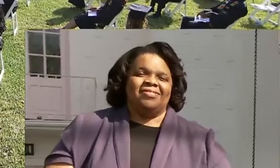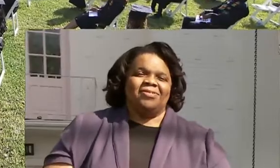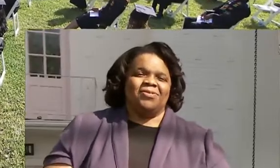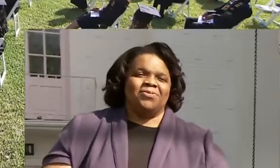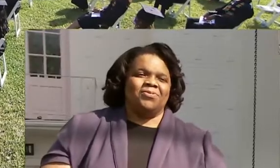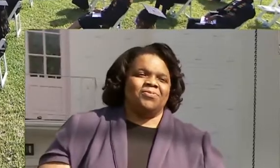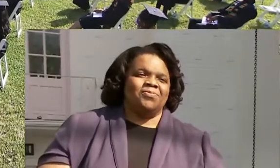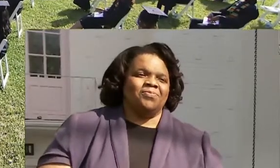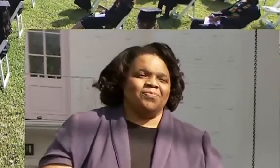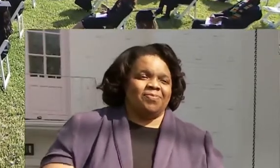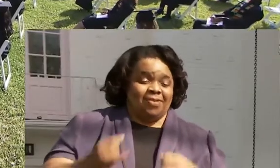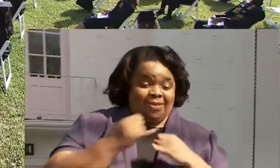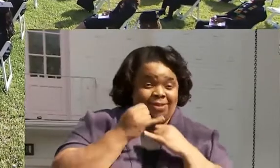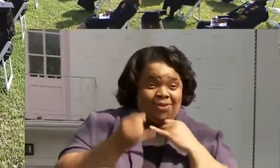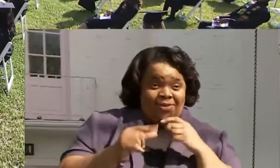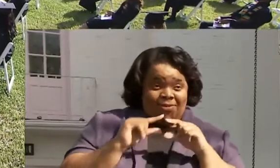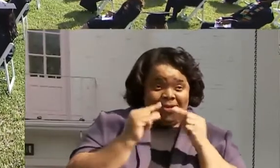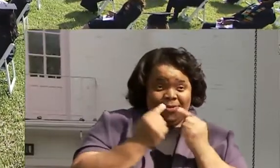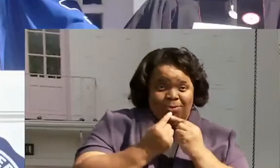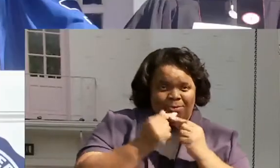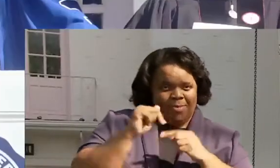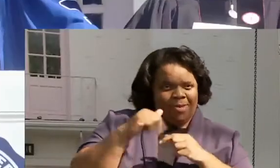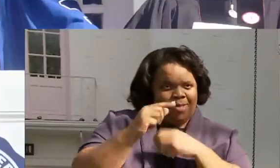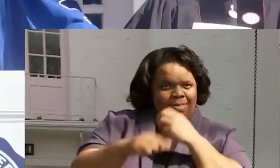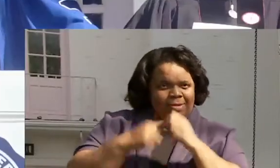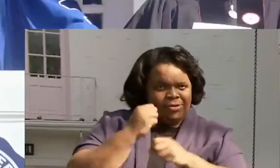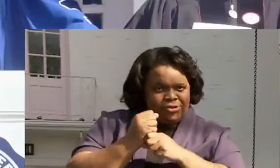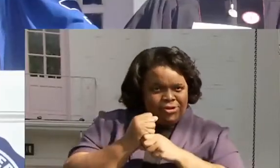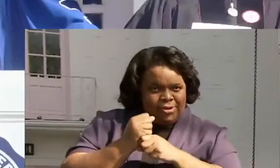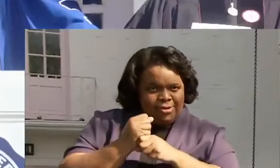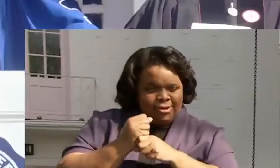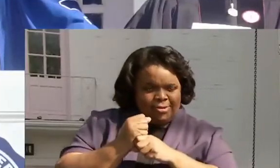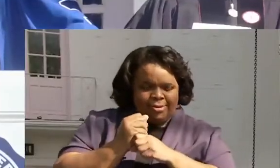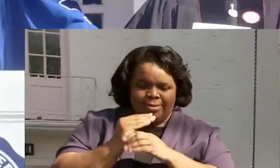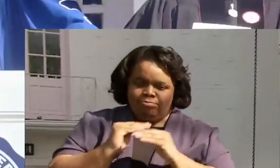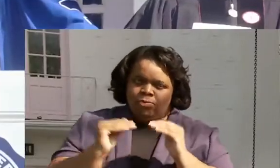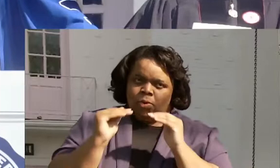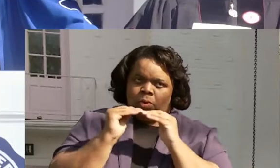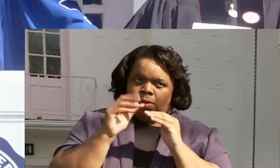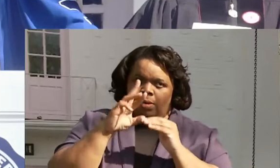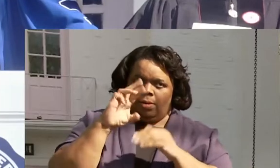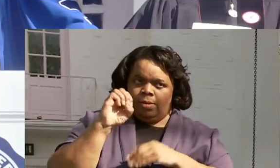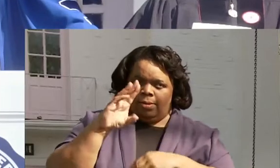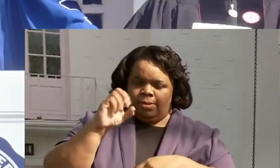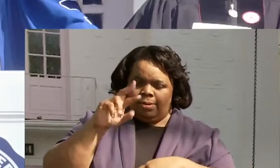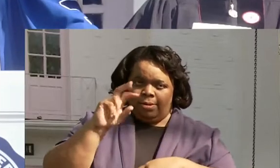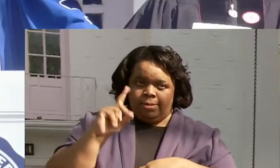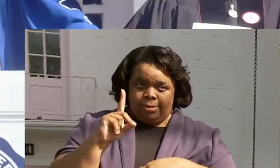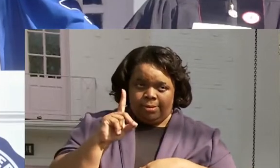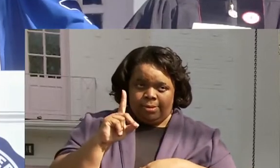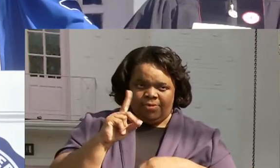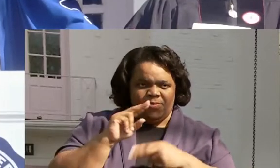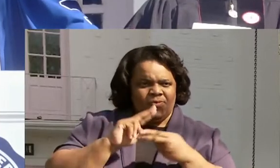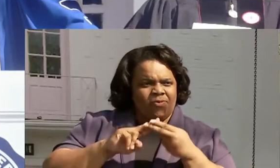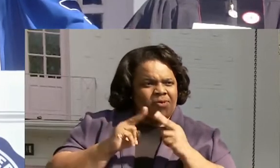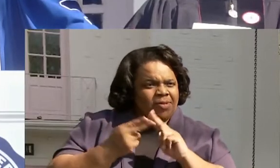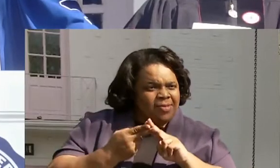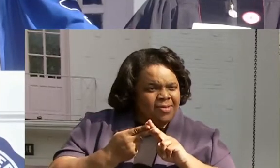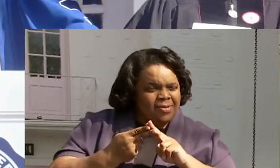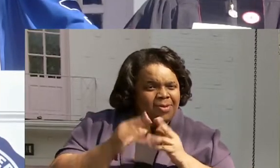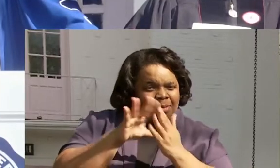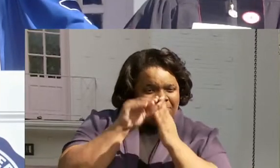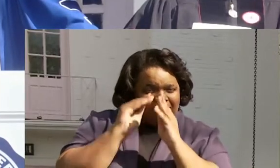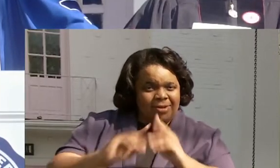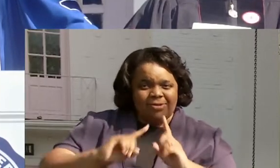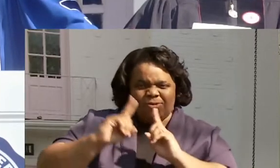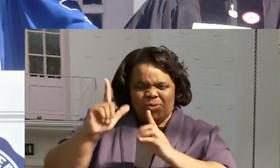And then my final group, this year we set a record for the number of students admitted to law school. Only half of black students